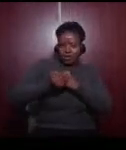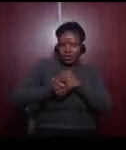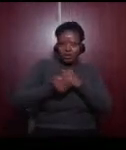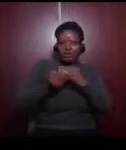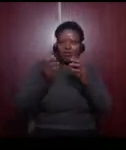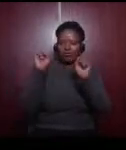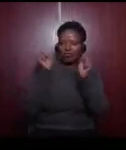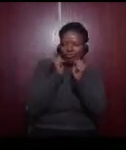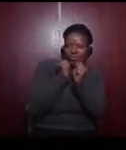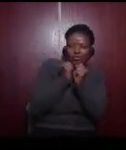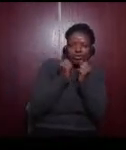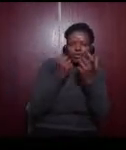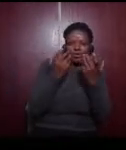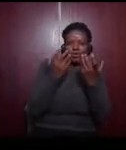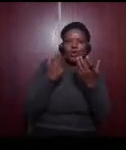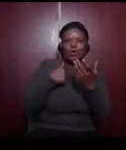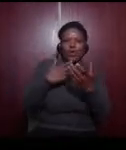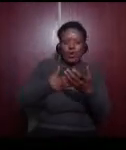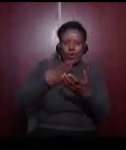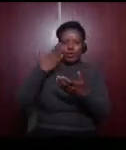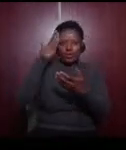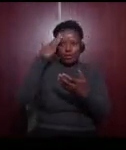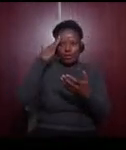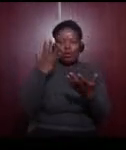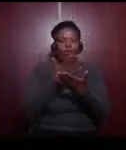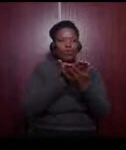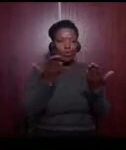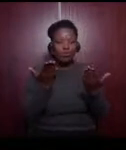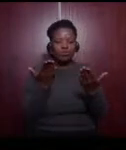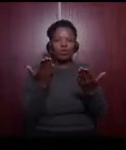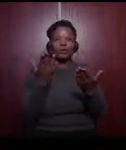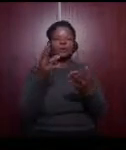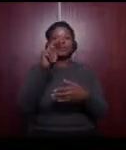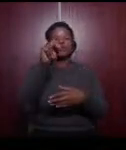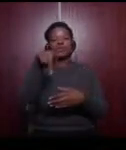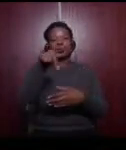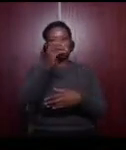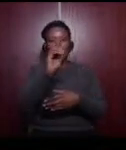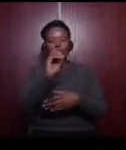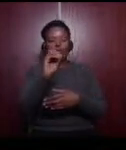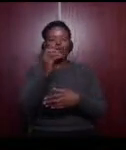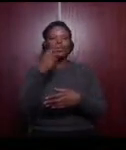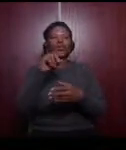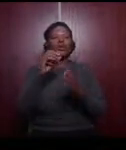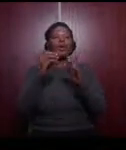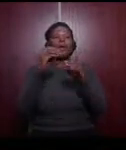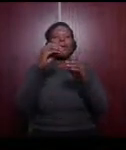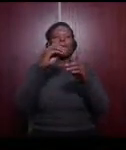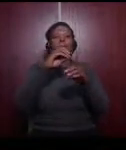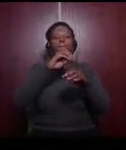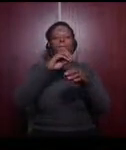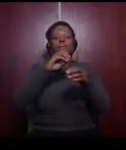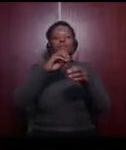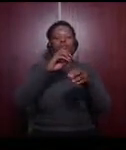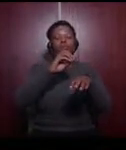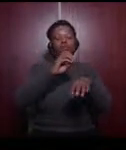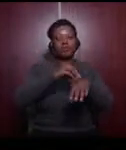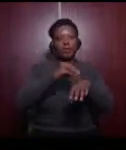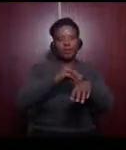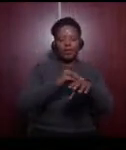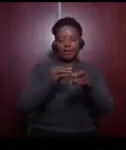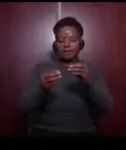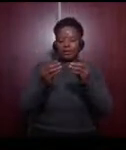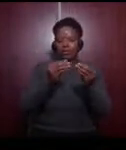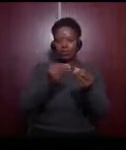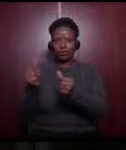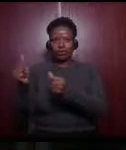season. So we just wanted to know from you as the NCOP, what are the issues that you want to implement furthermore? Thank you.